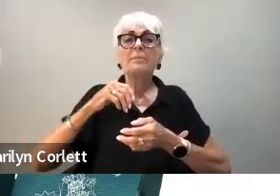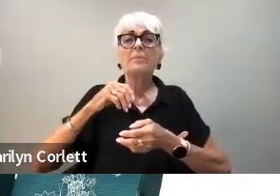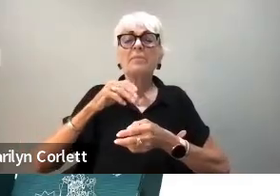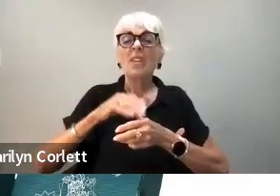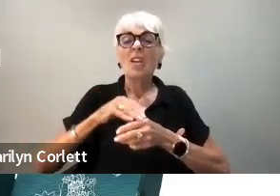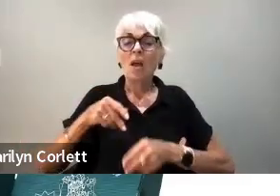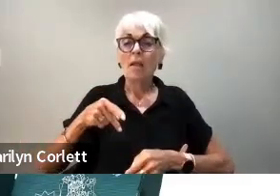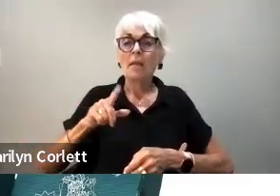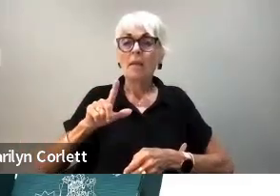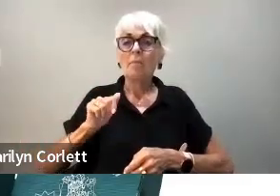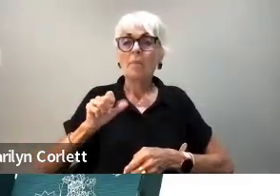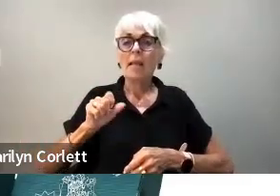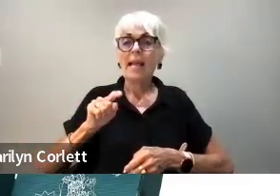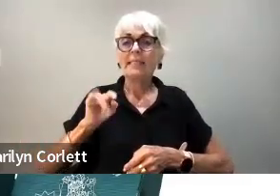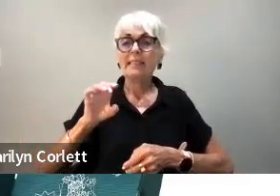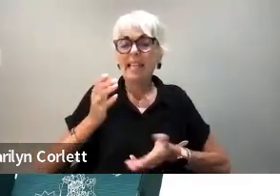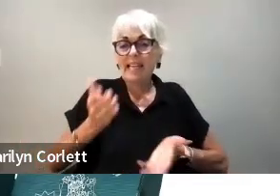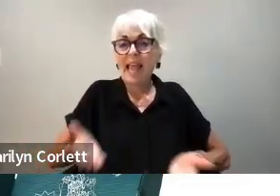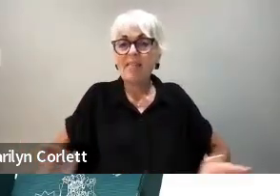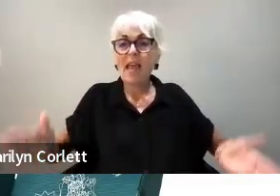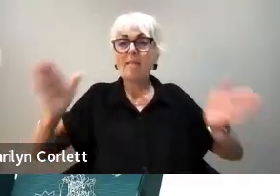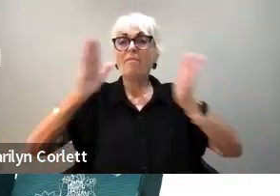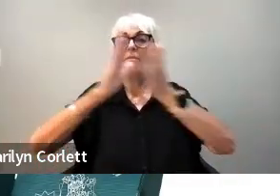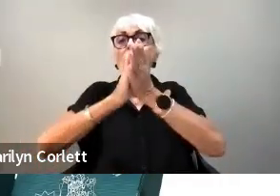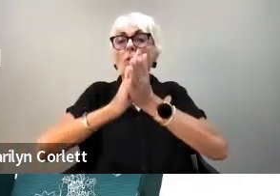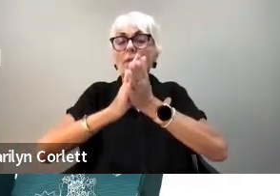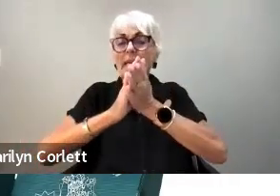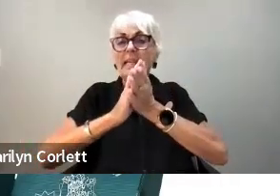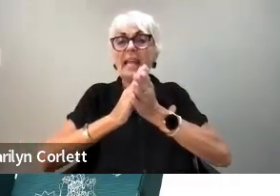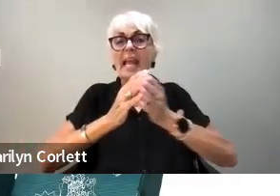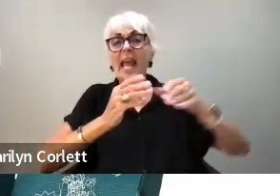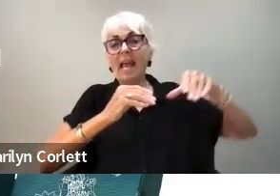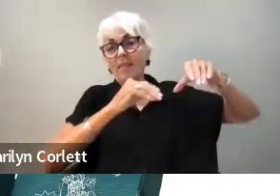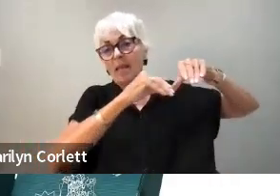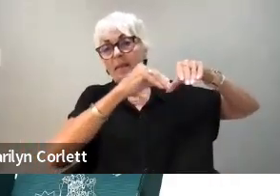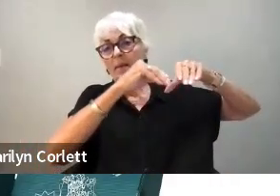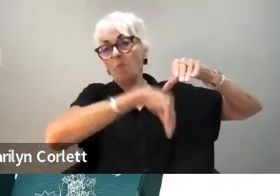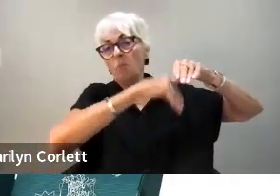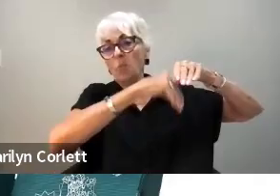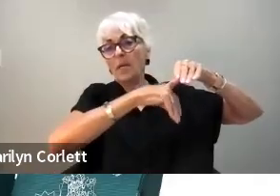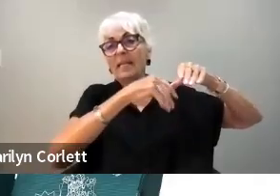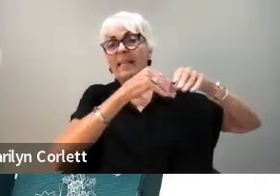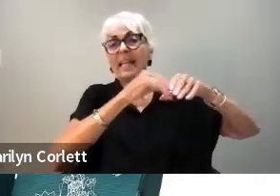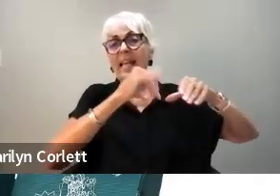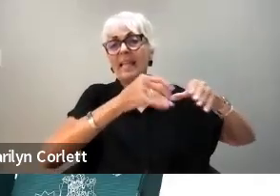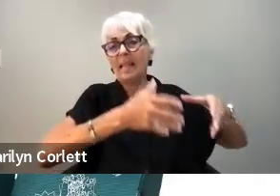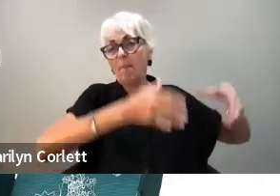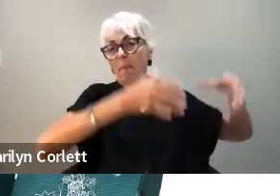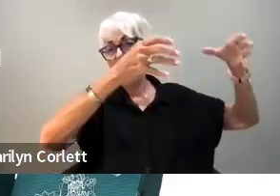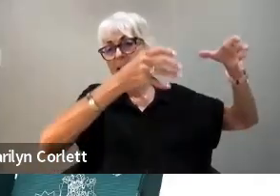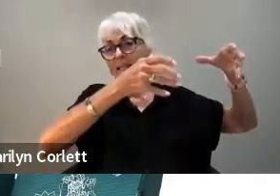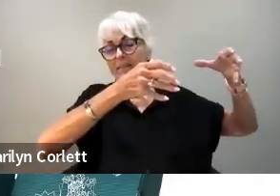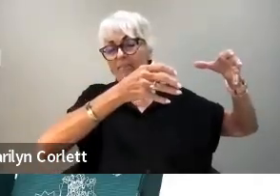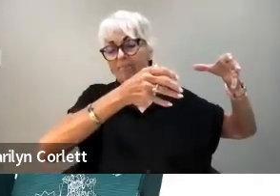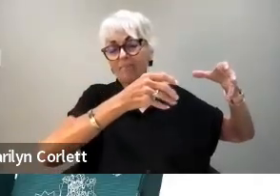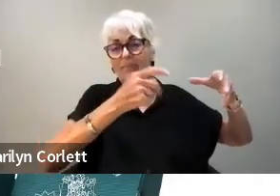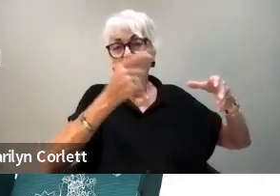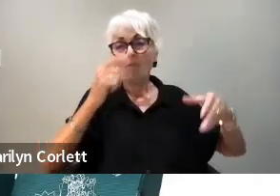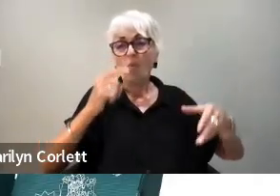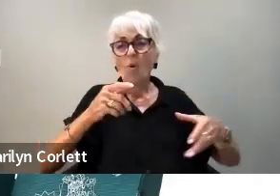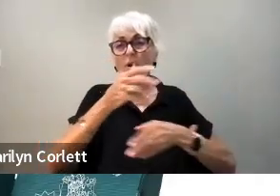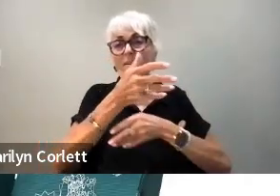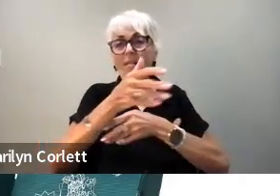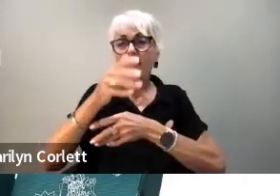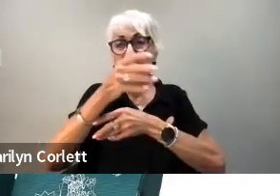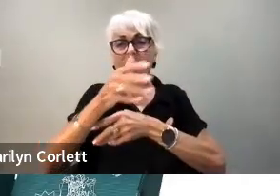can fold it and just put it into the paper bag that you'll be using for your weight, for your leaf waste.